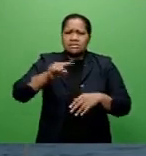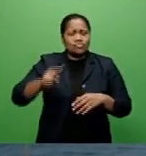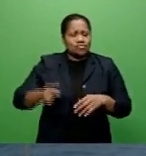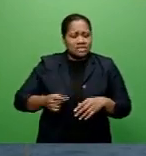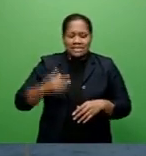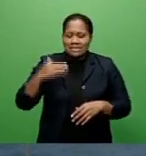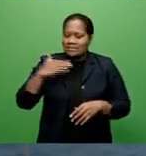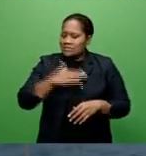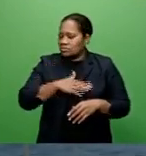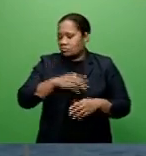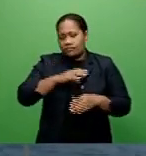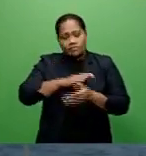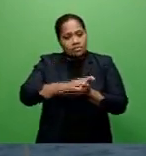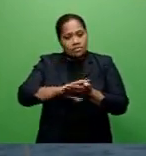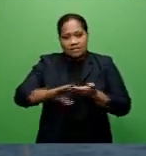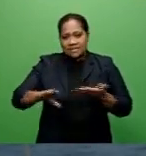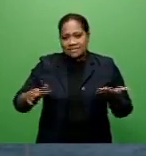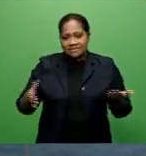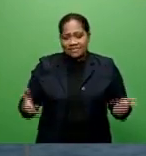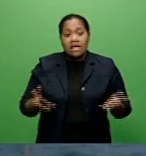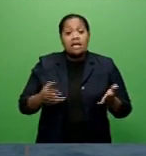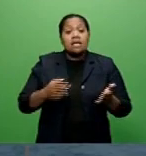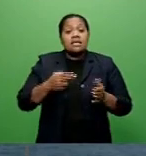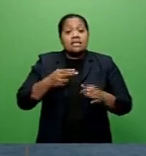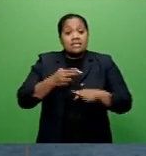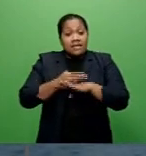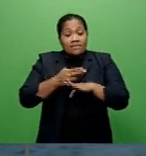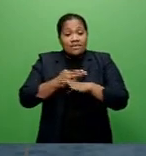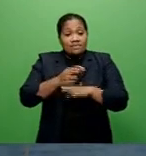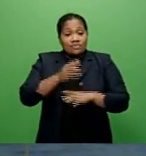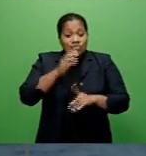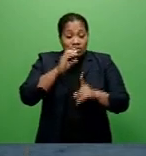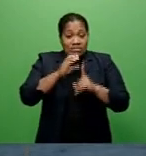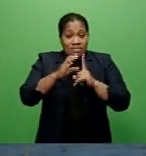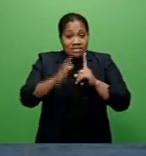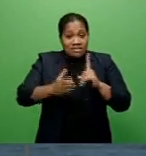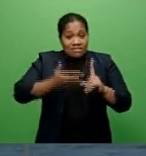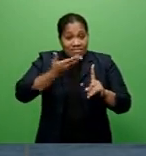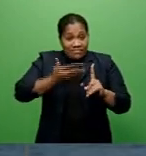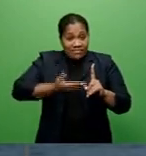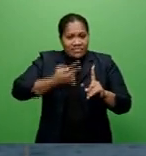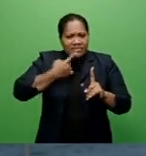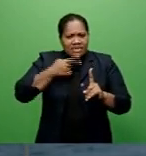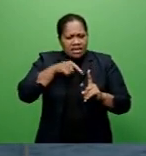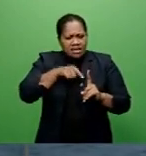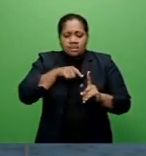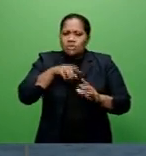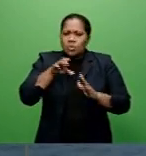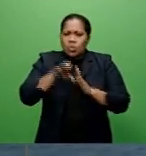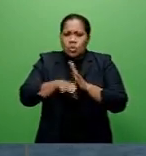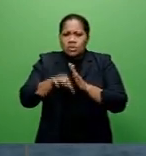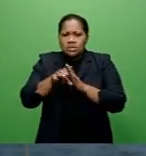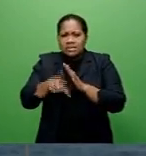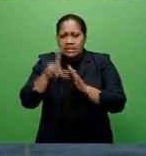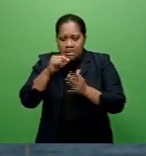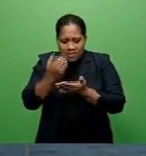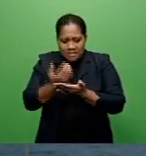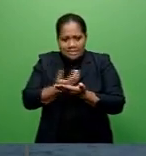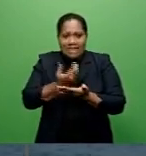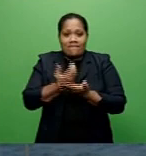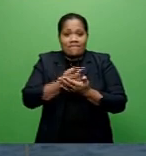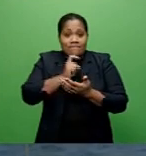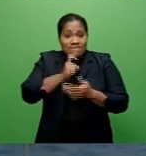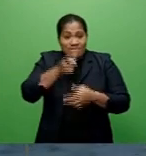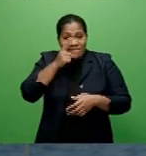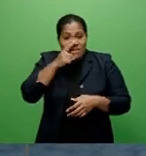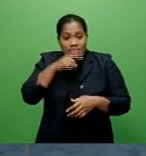of dollars. Navy Commander Captain Humphrey Tawake says these unnecessary costs can be saved if people are